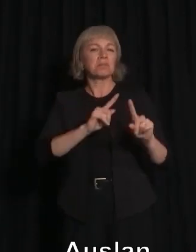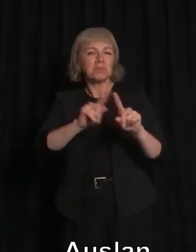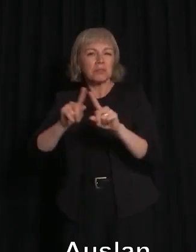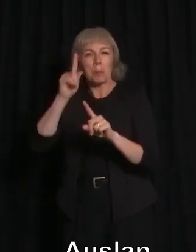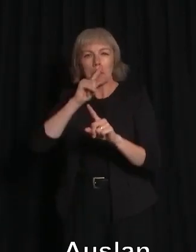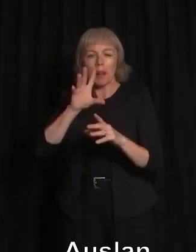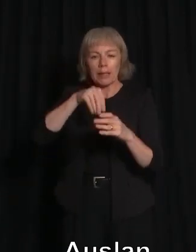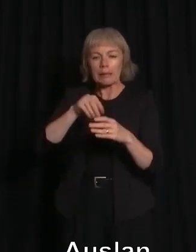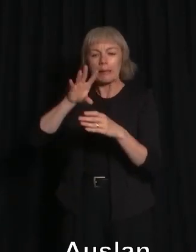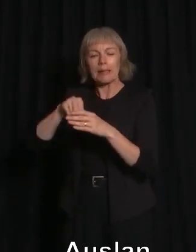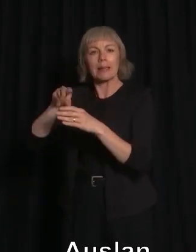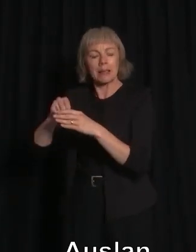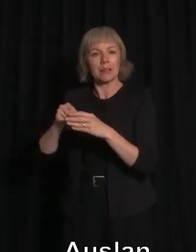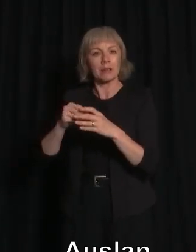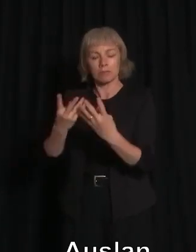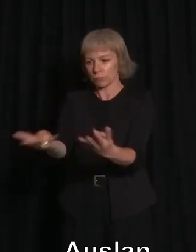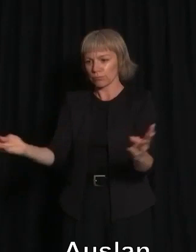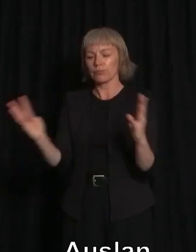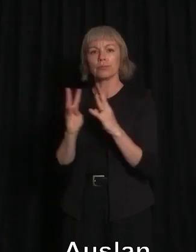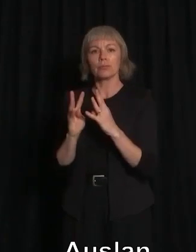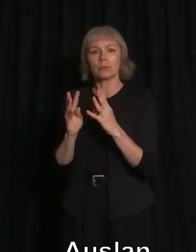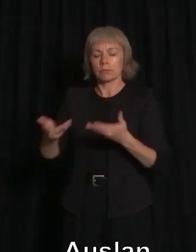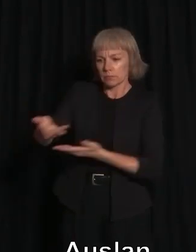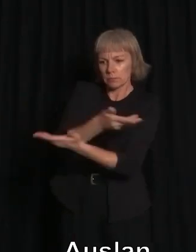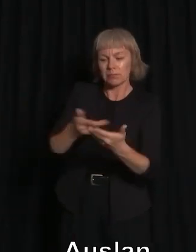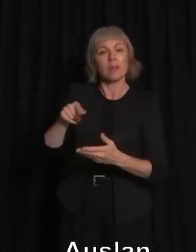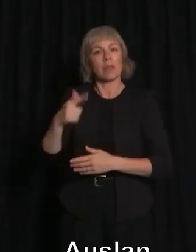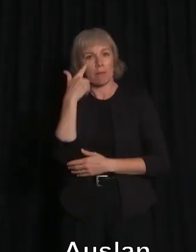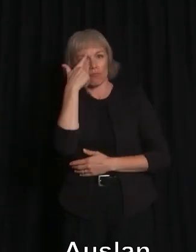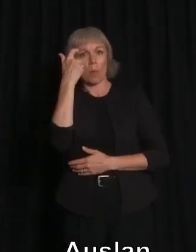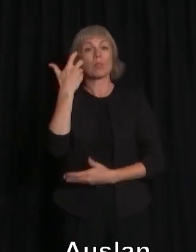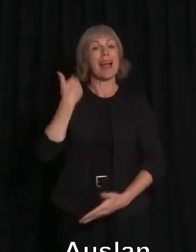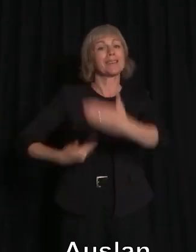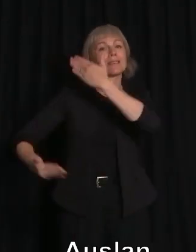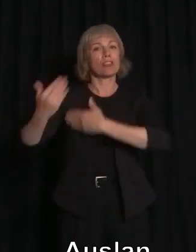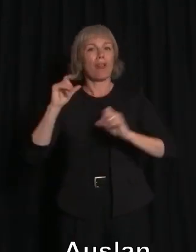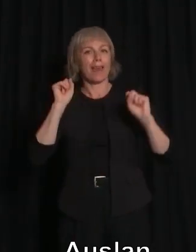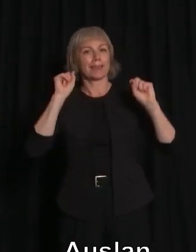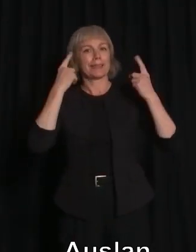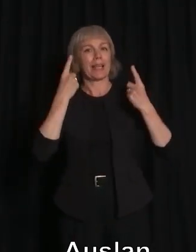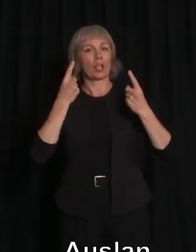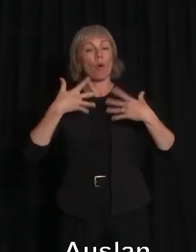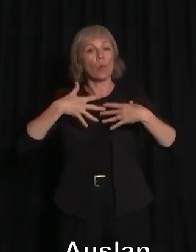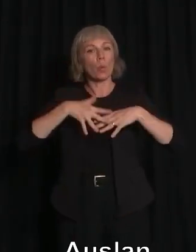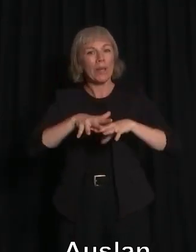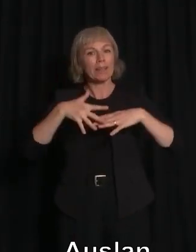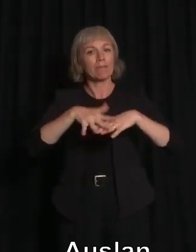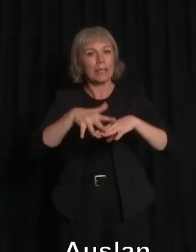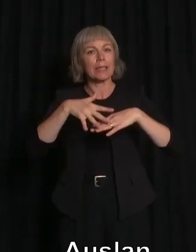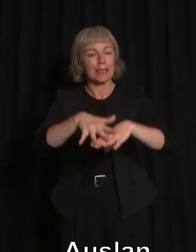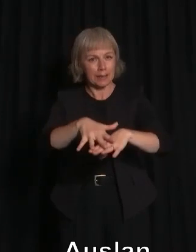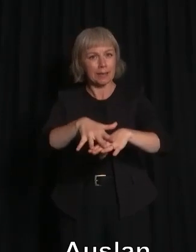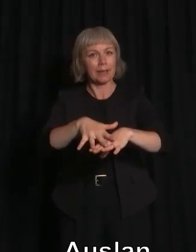Ryan, through which they propose an ancestral understanding of weaving and